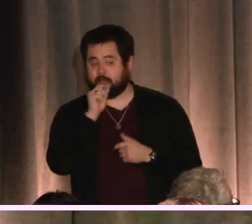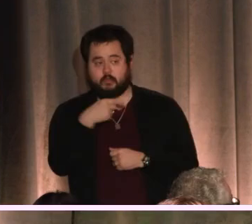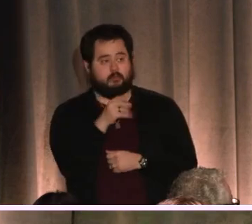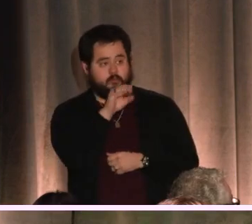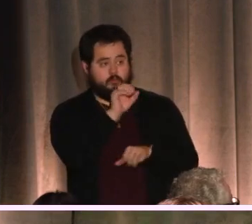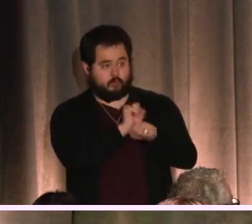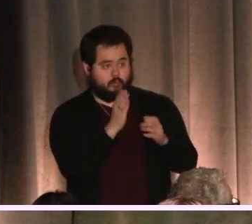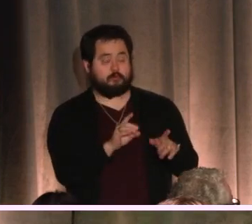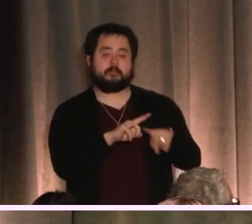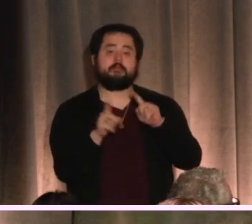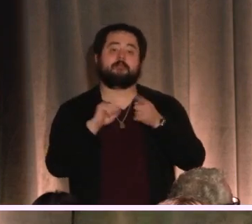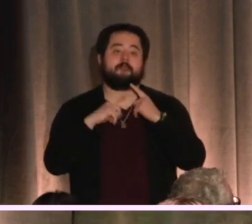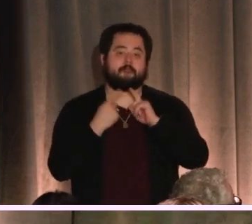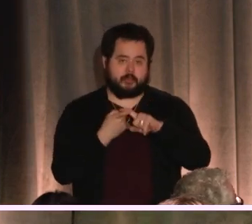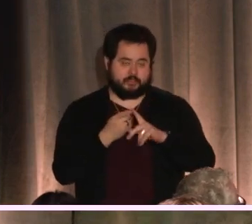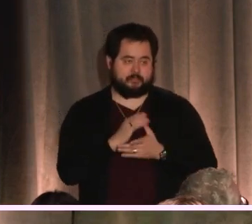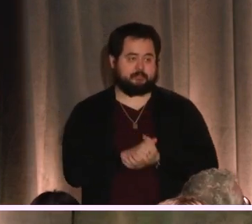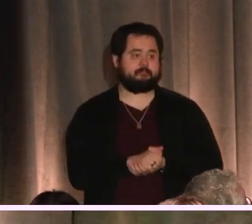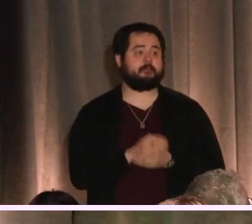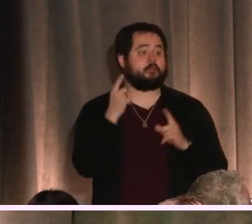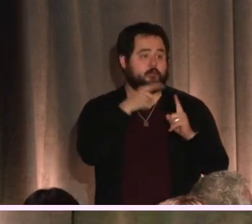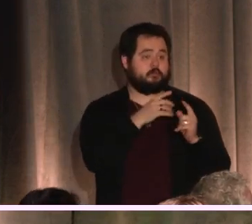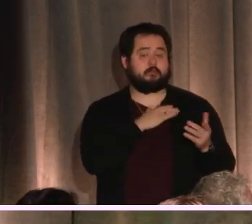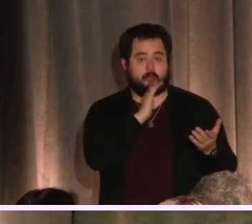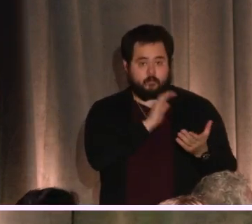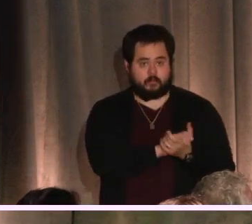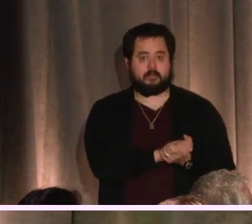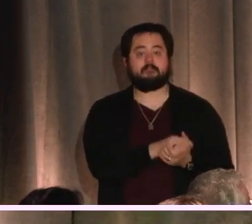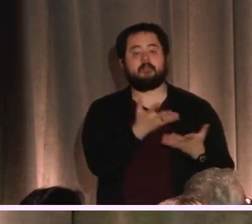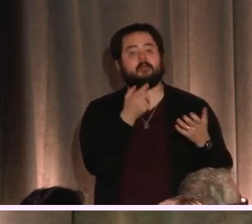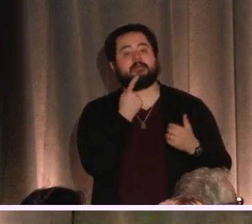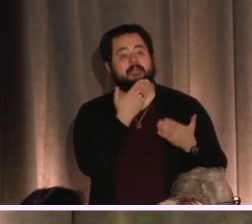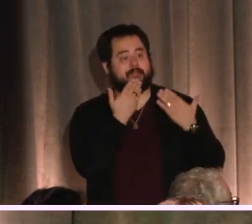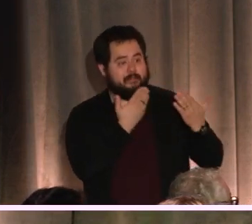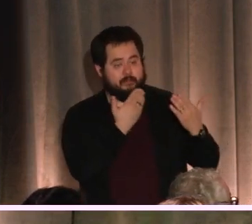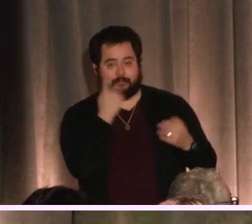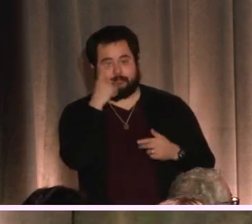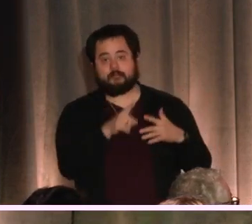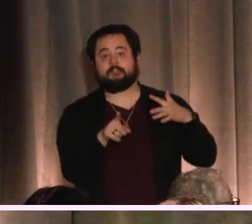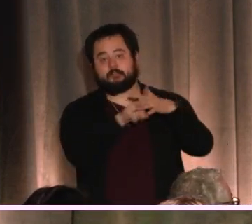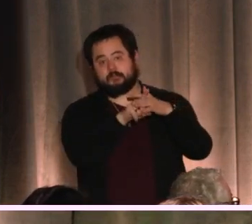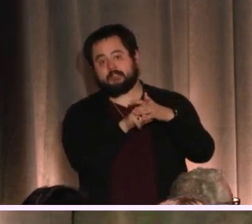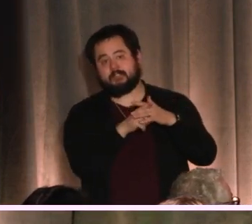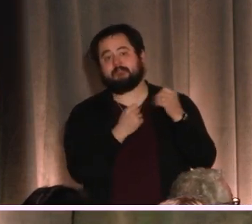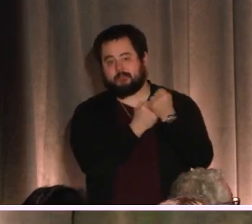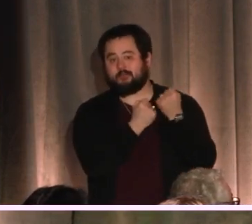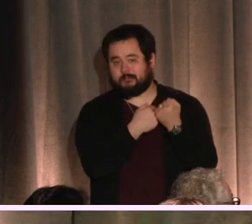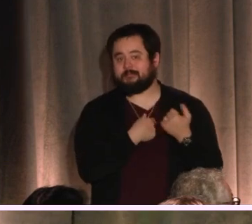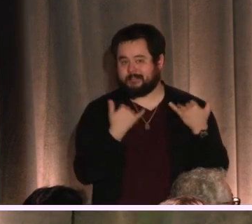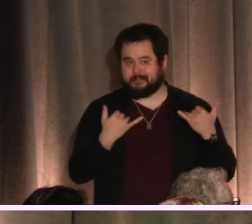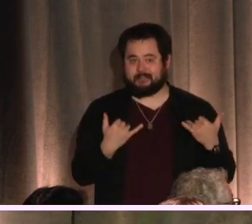as friends. And to my wife, I want to say thank you for showing up and supporting me today.